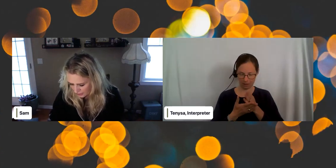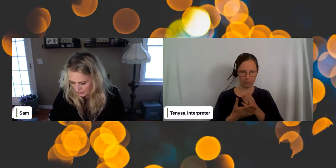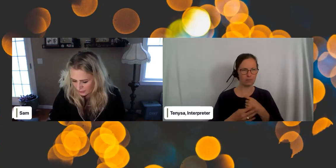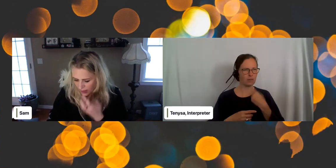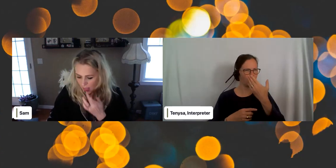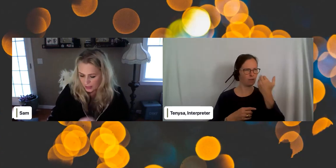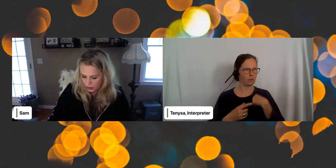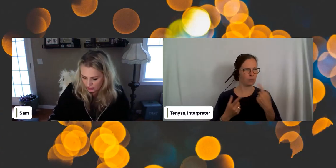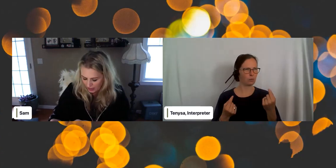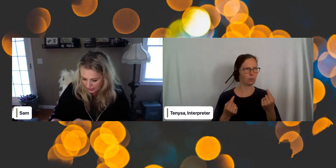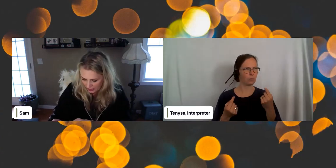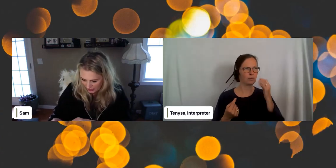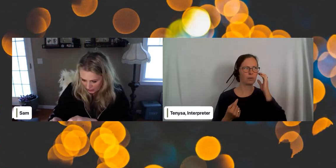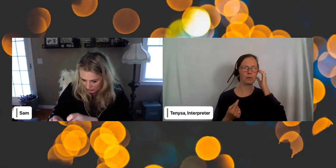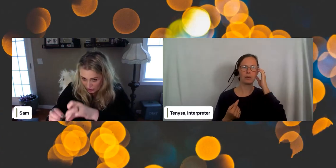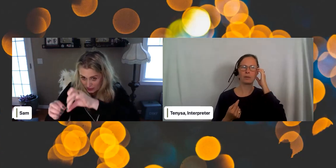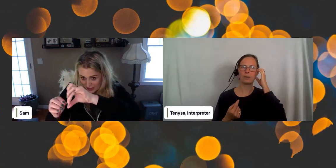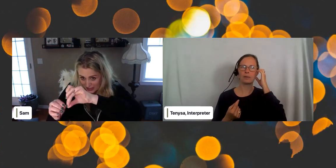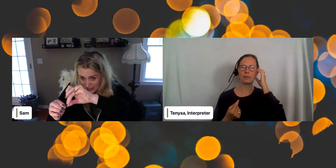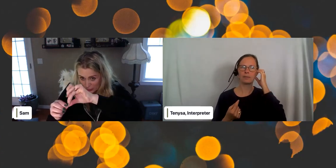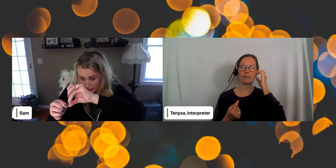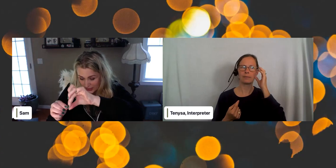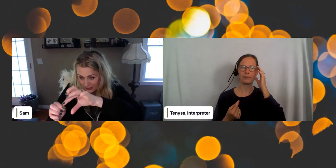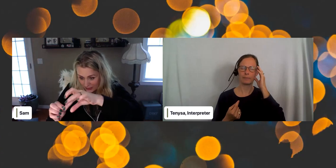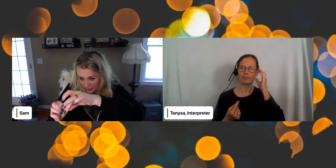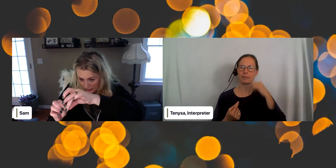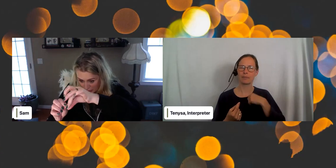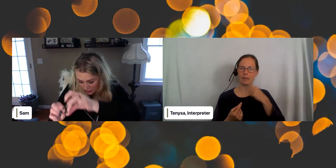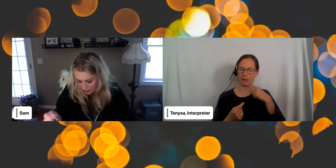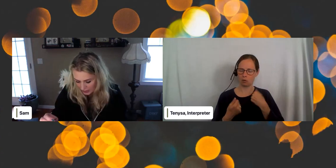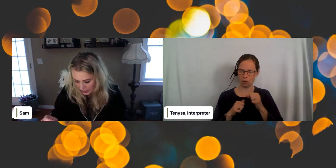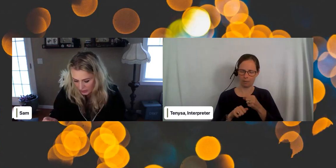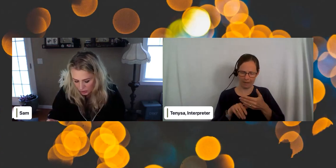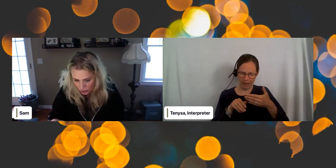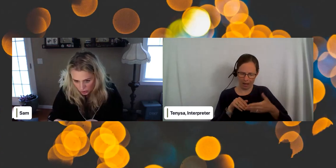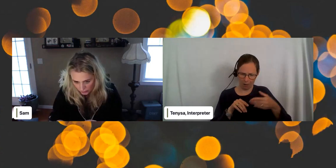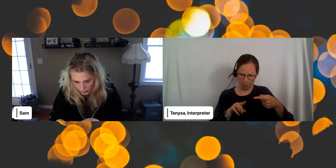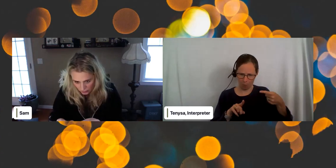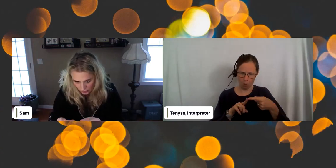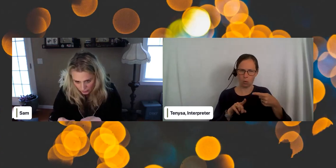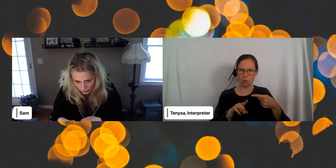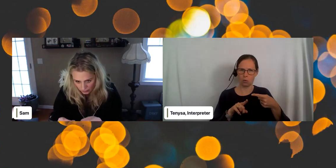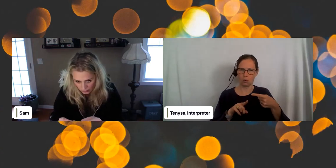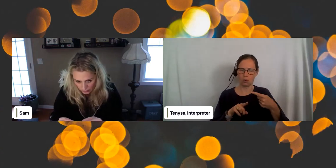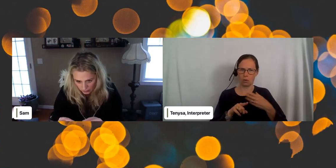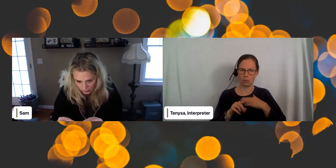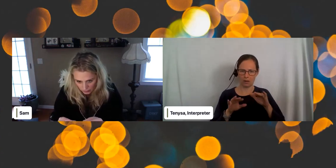think I just made that, like, tried to make the end pointy with my fingers and then shoved it through.